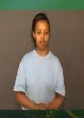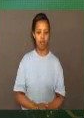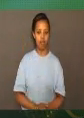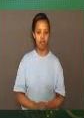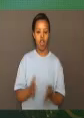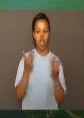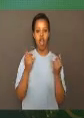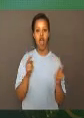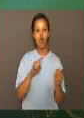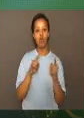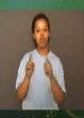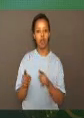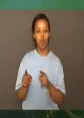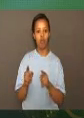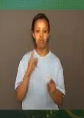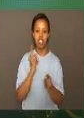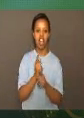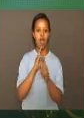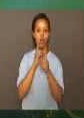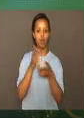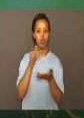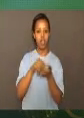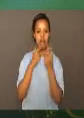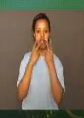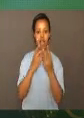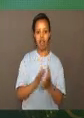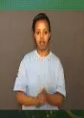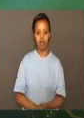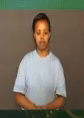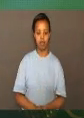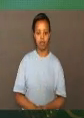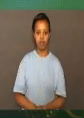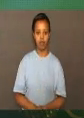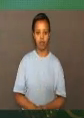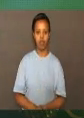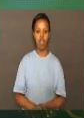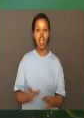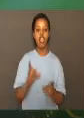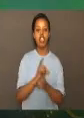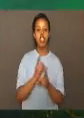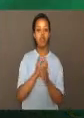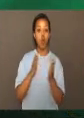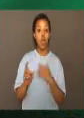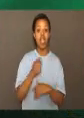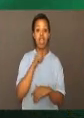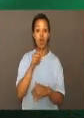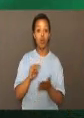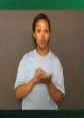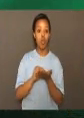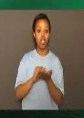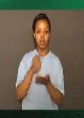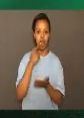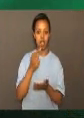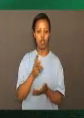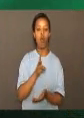us review the correct answers. The inorganic molecules are